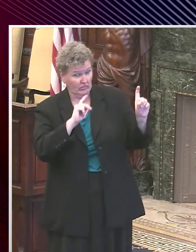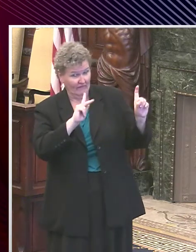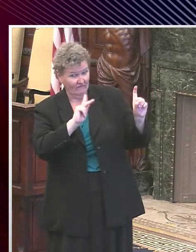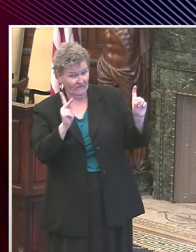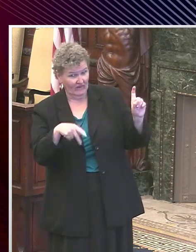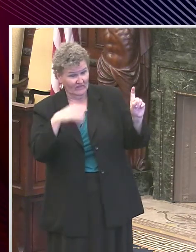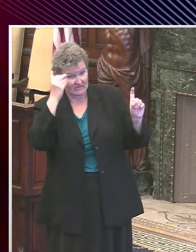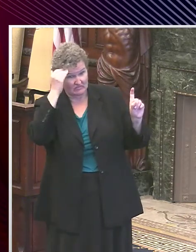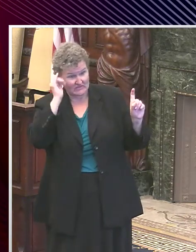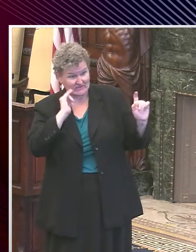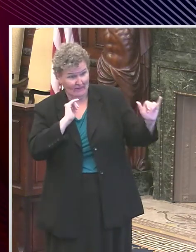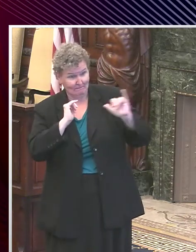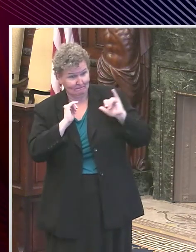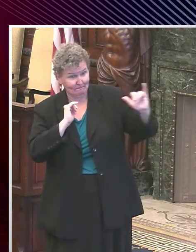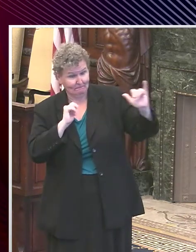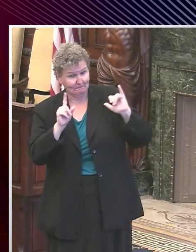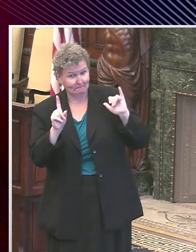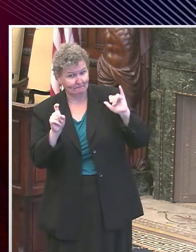similar?